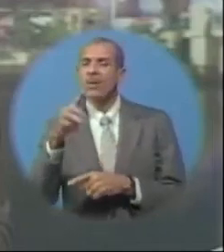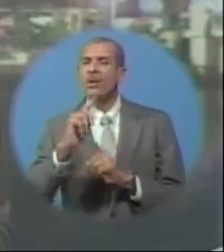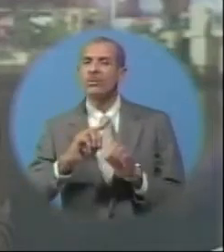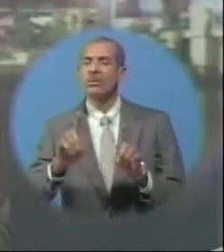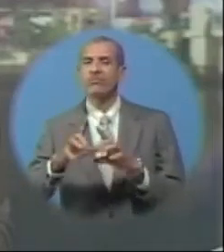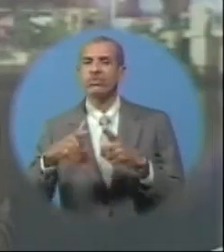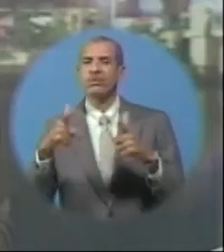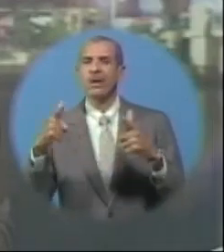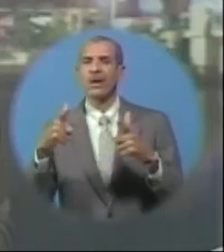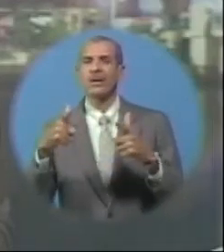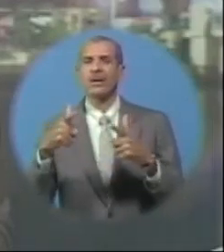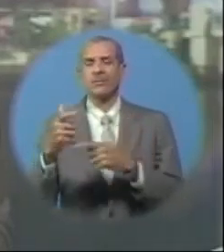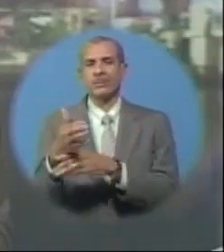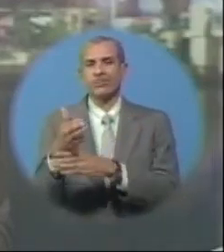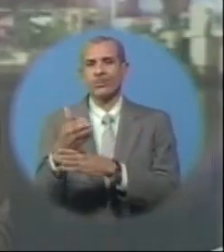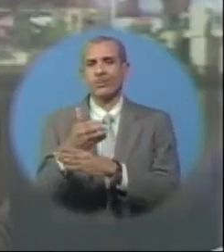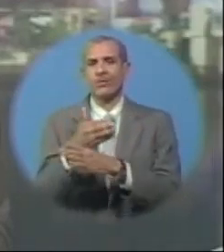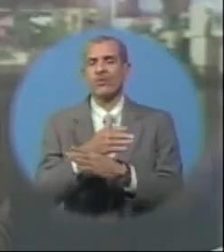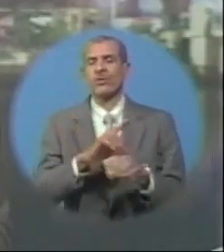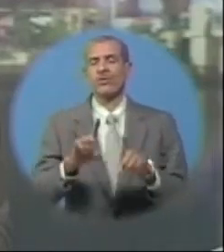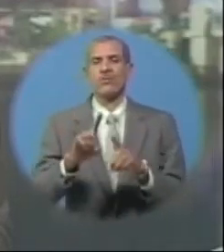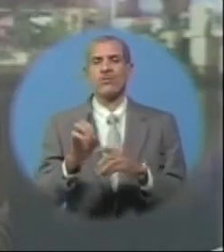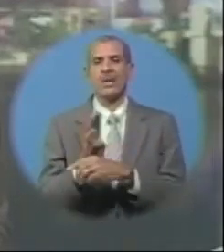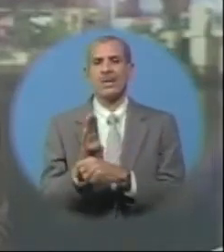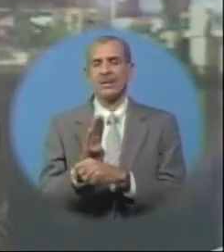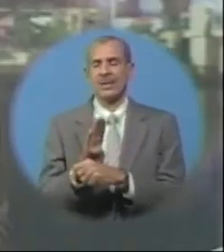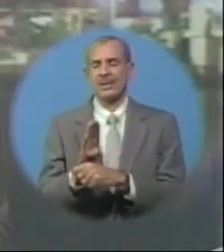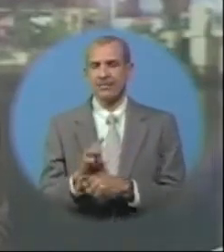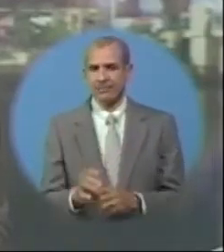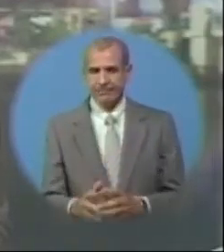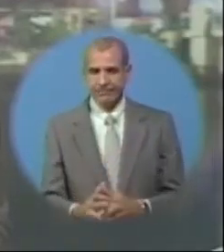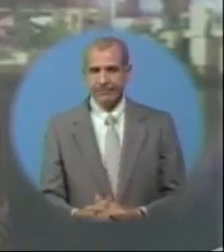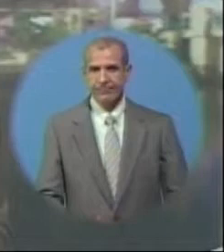long way into making it easier to do business.